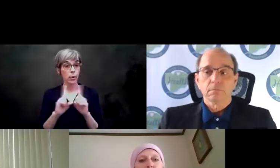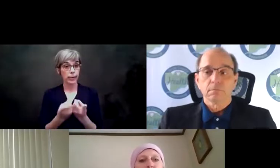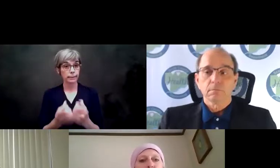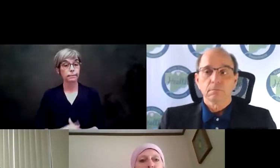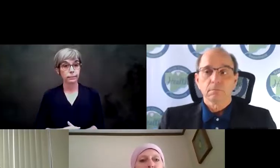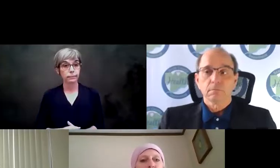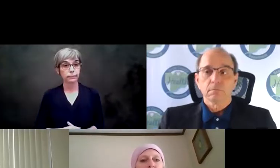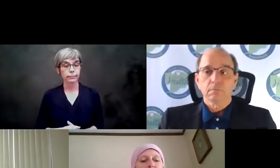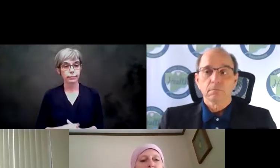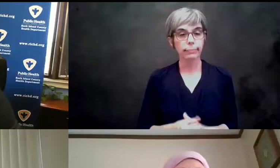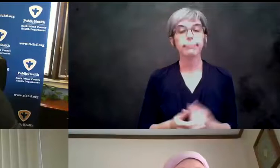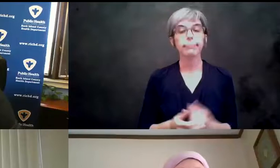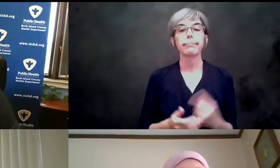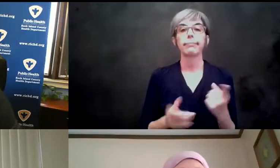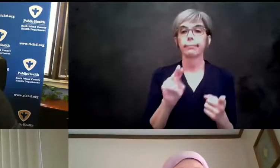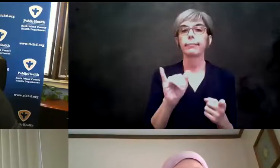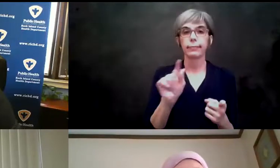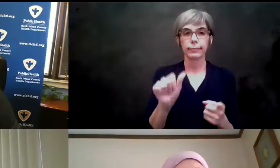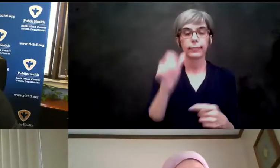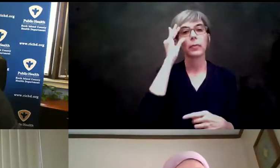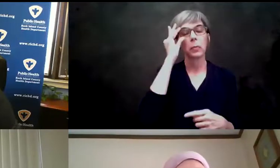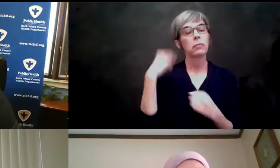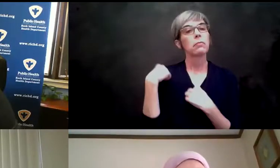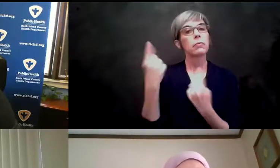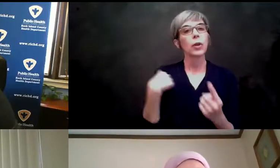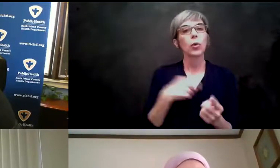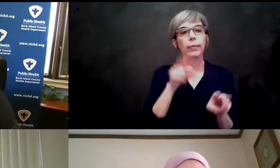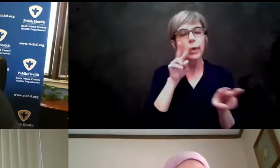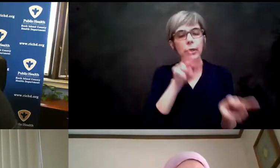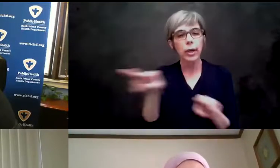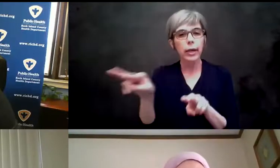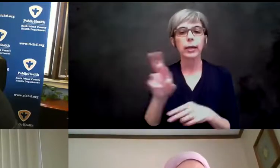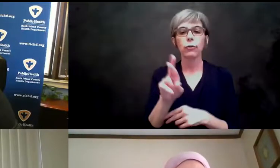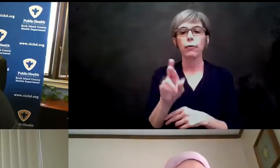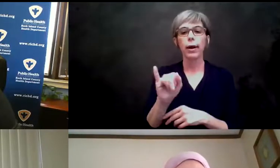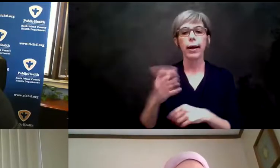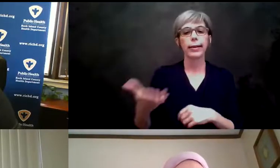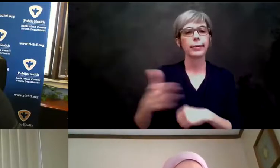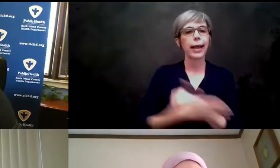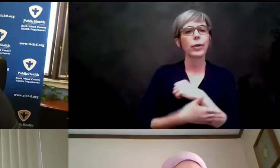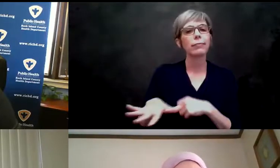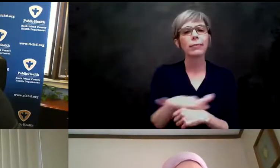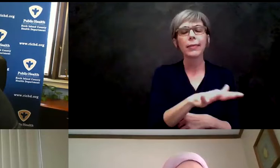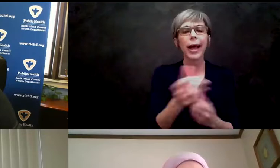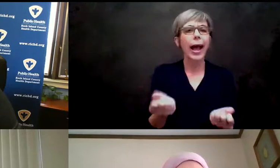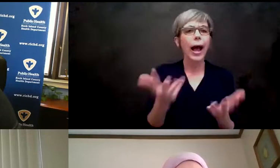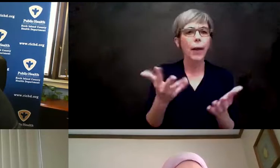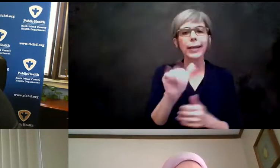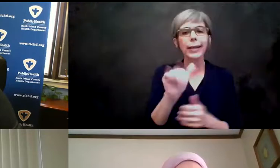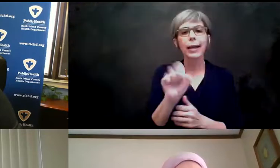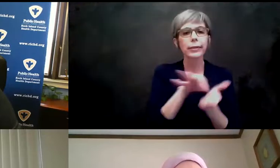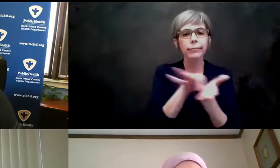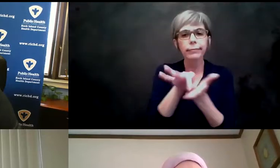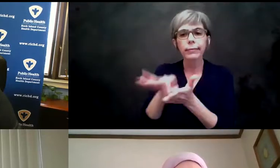So we have been watching our COVID-19 case counts here in Rock Island County with a watchful eye this week. Today, we reported 3